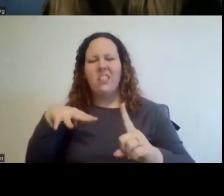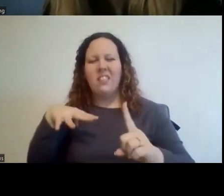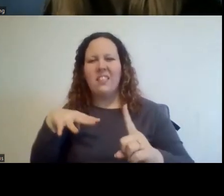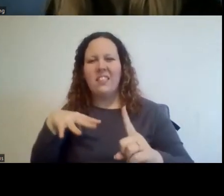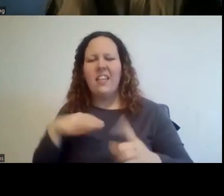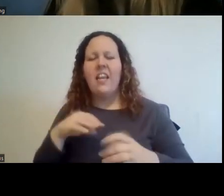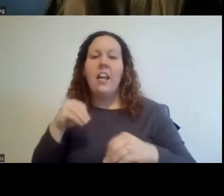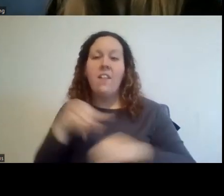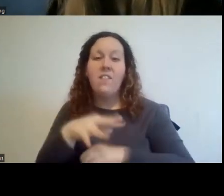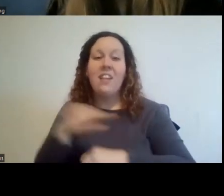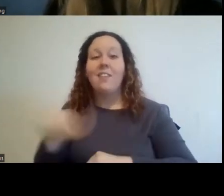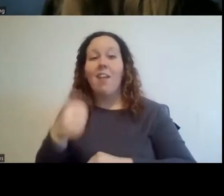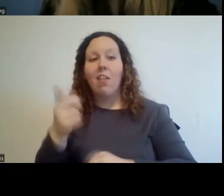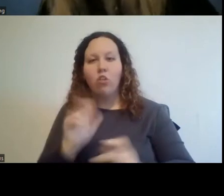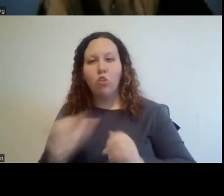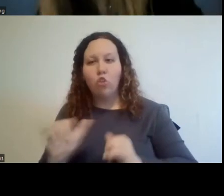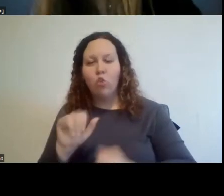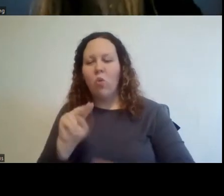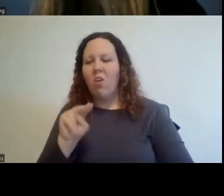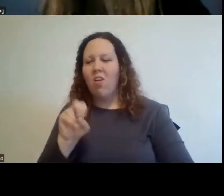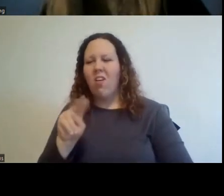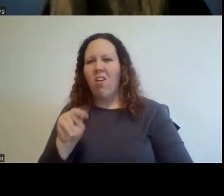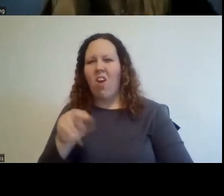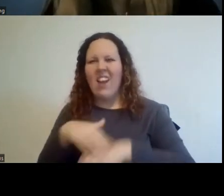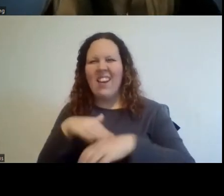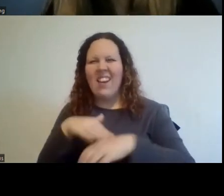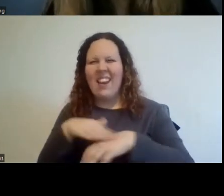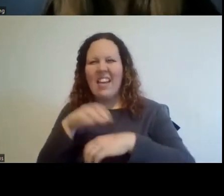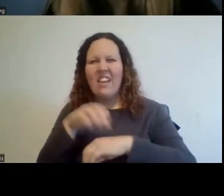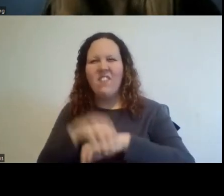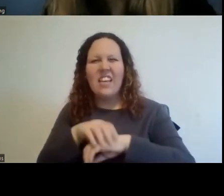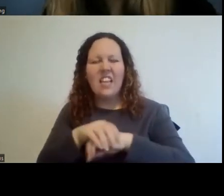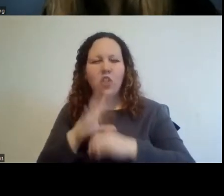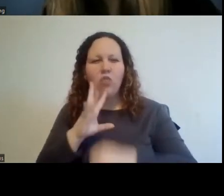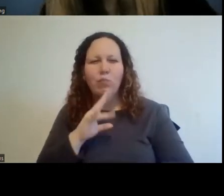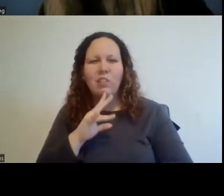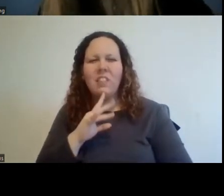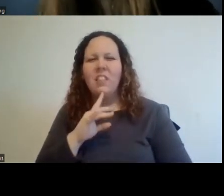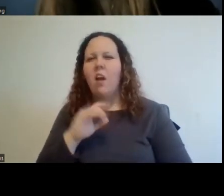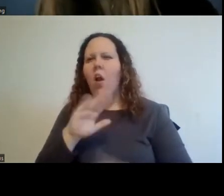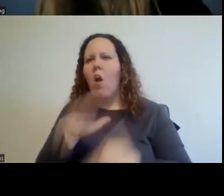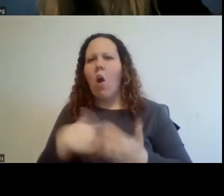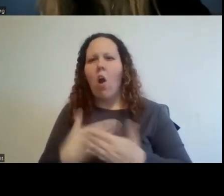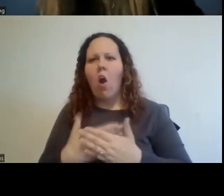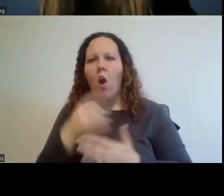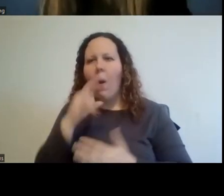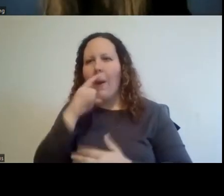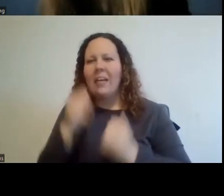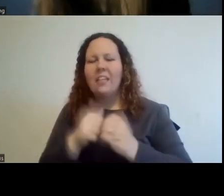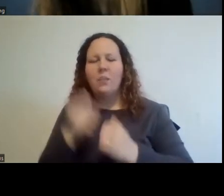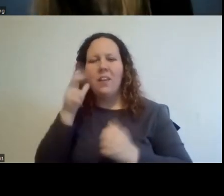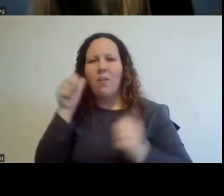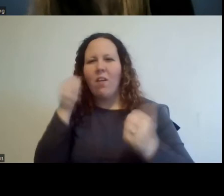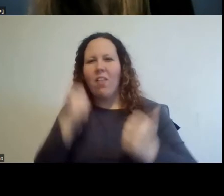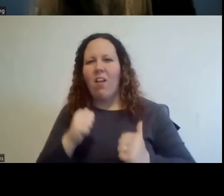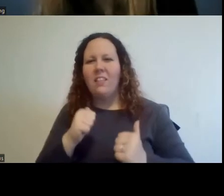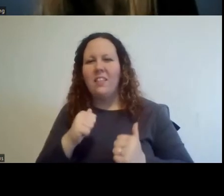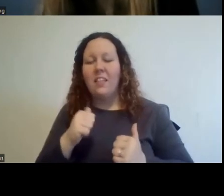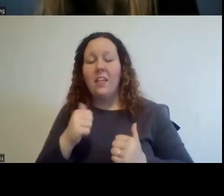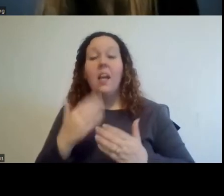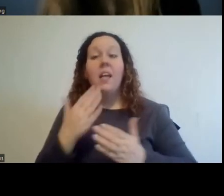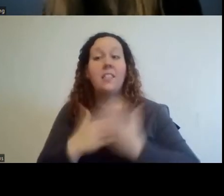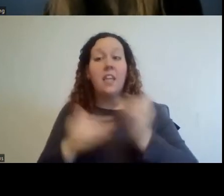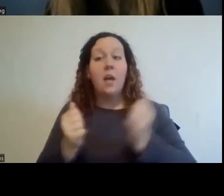speakers, kids with language deficits, all kids with hearing loss. even kids with minimal hearing